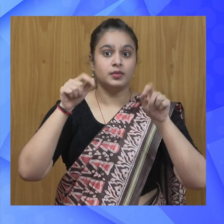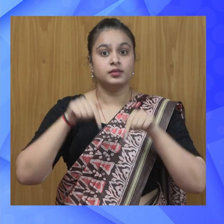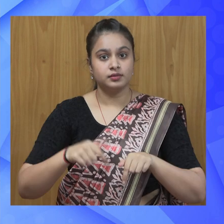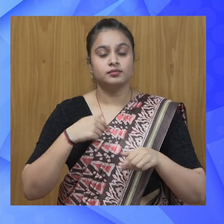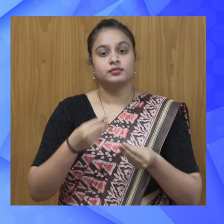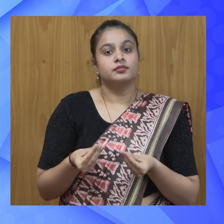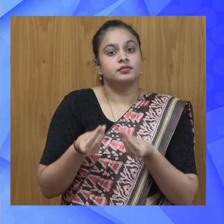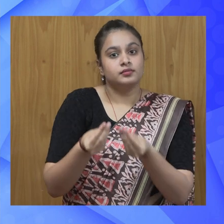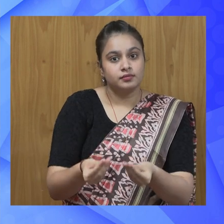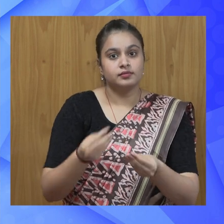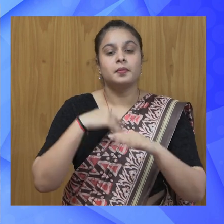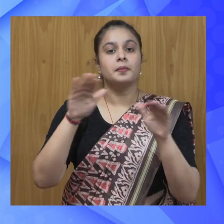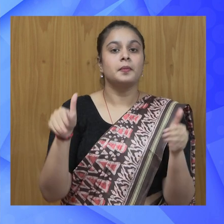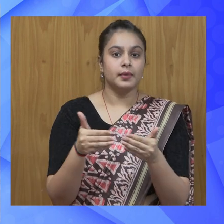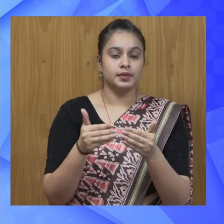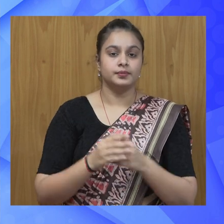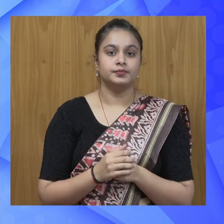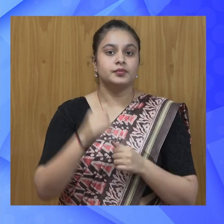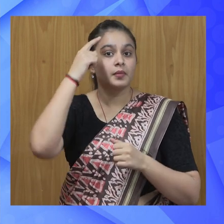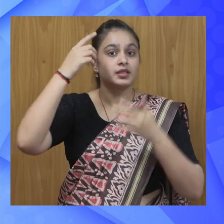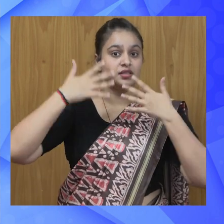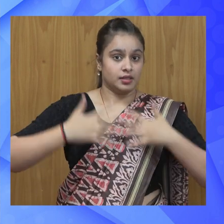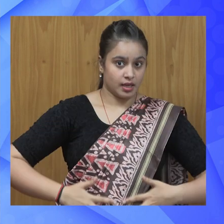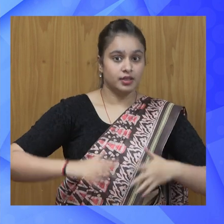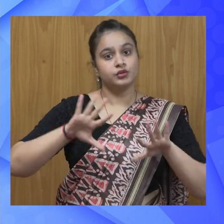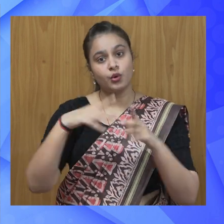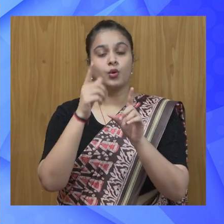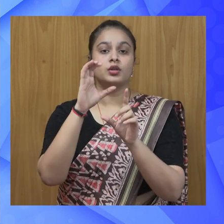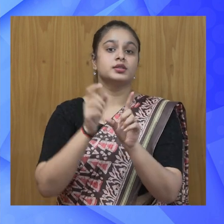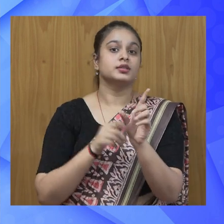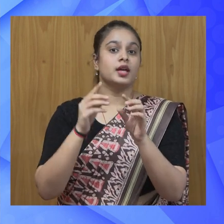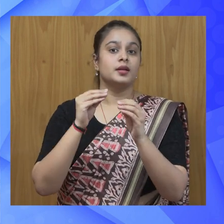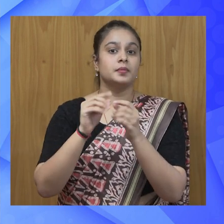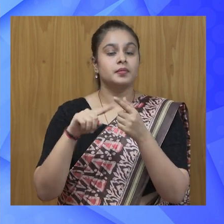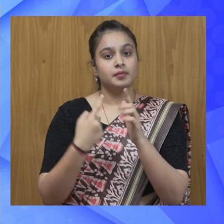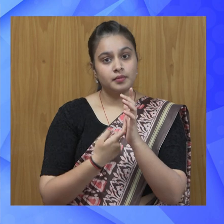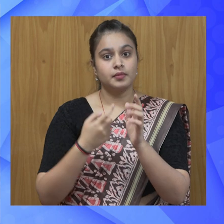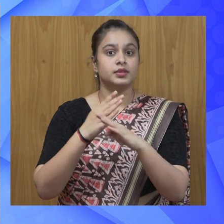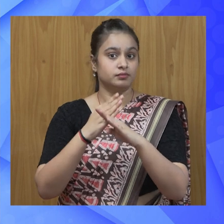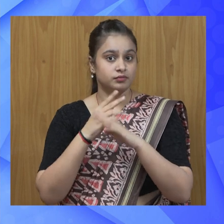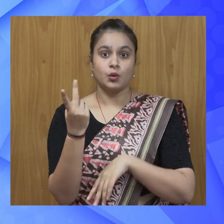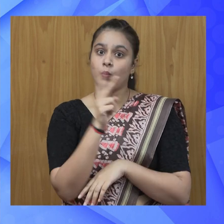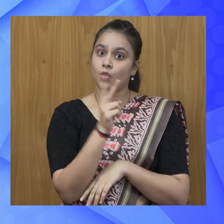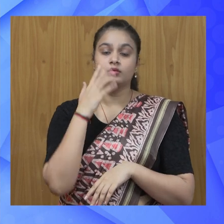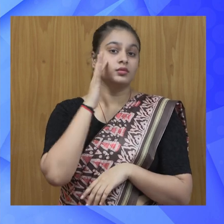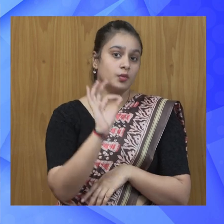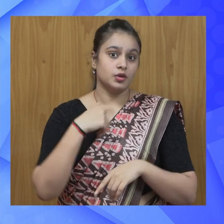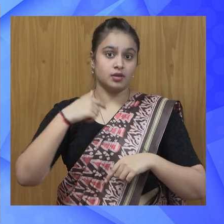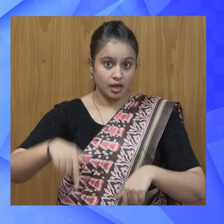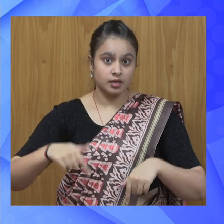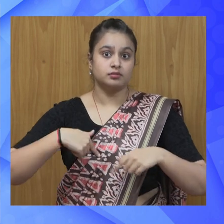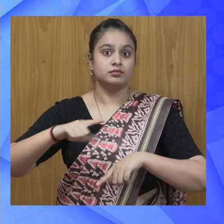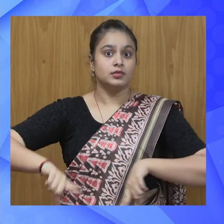take a moment to recognize that mental health and cybersecurity are equally significant in the